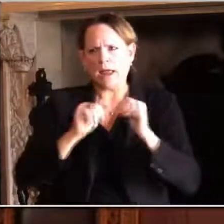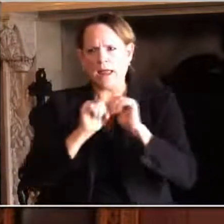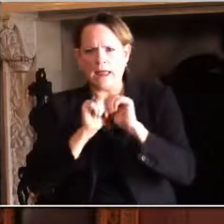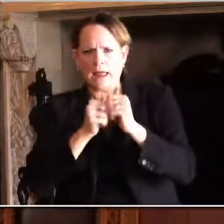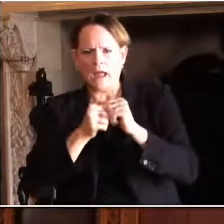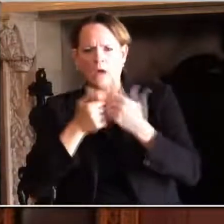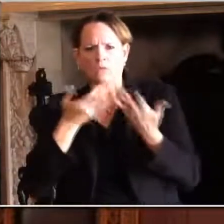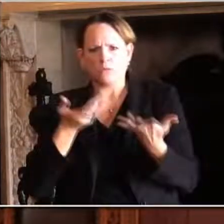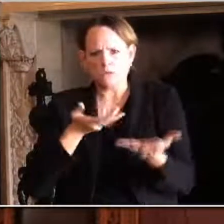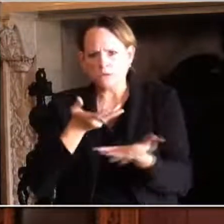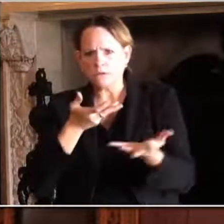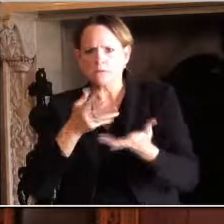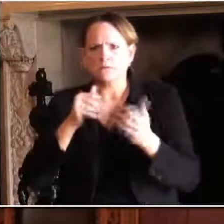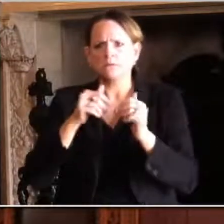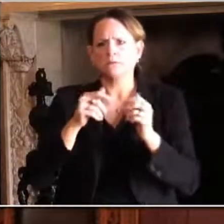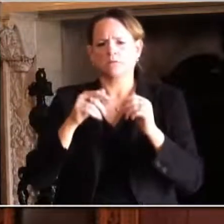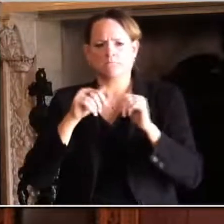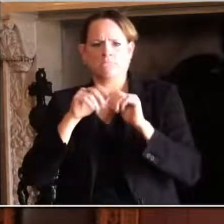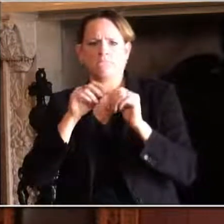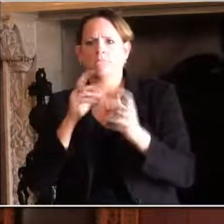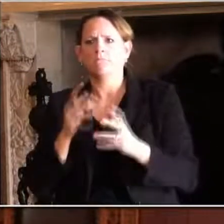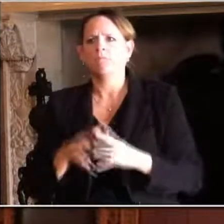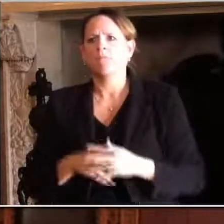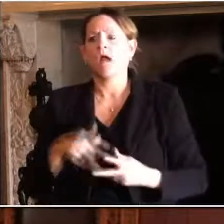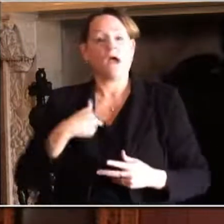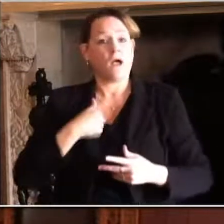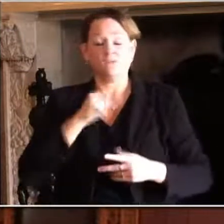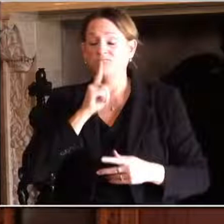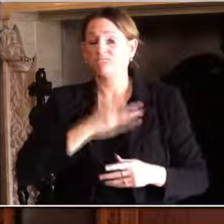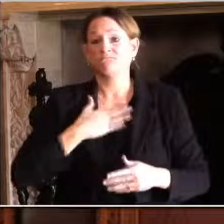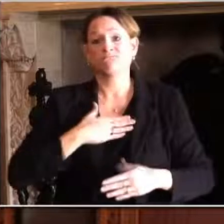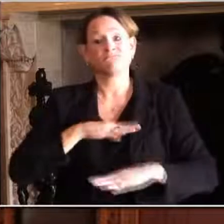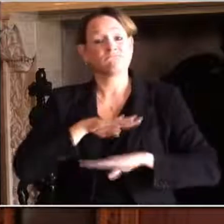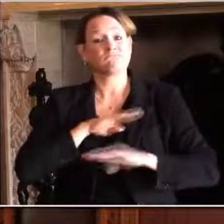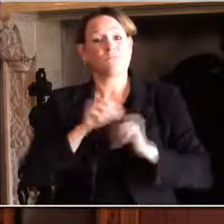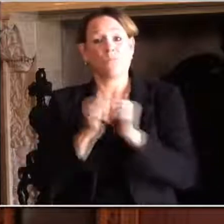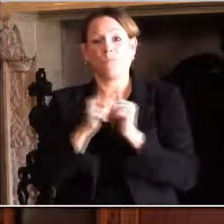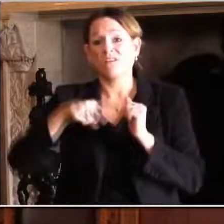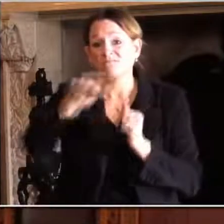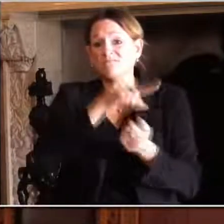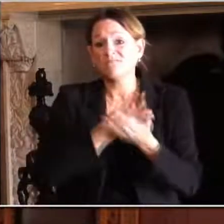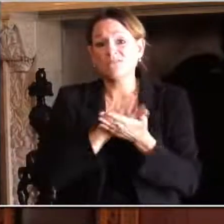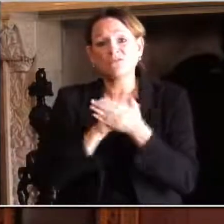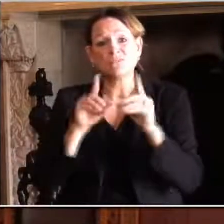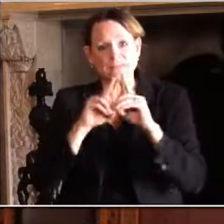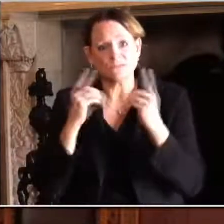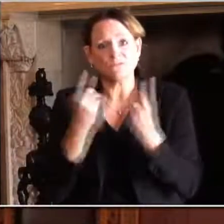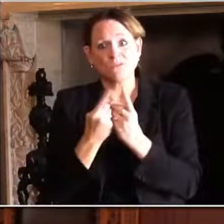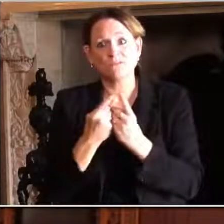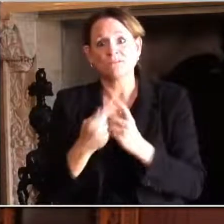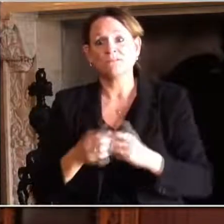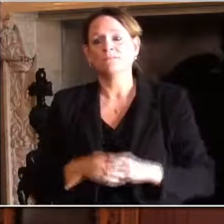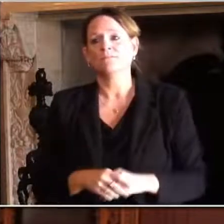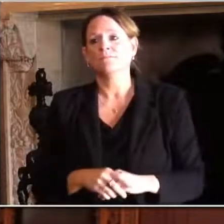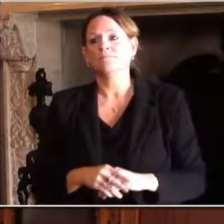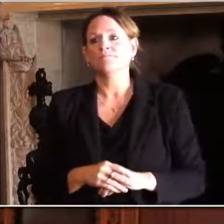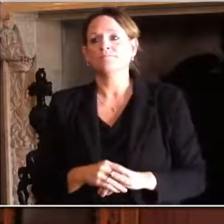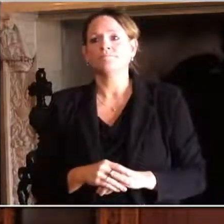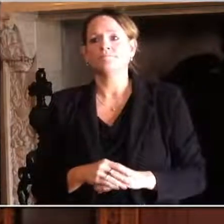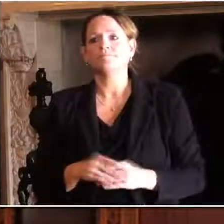and so I've been pleased with the conversations that are happening. I mean, there are schools in the smaller school districts in the state